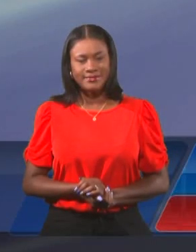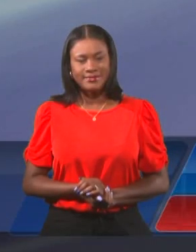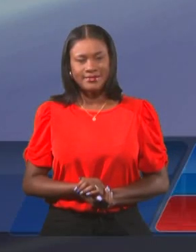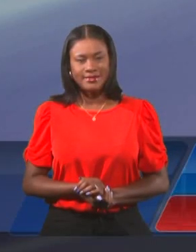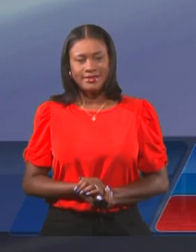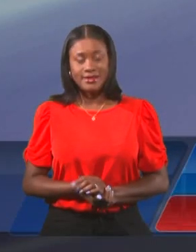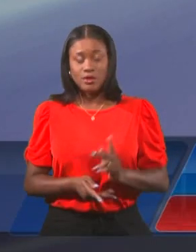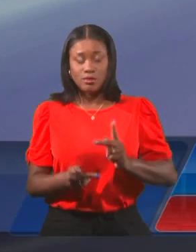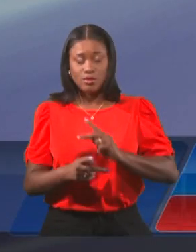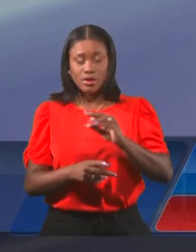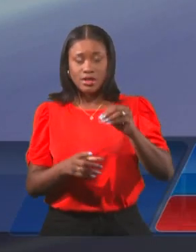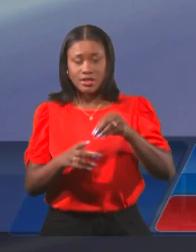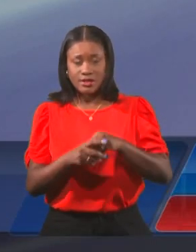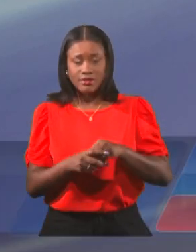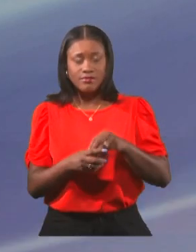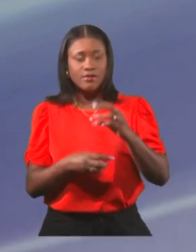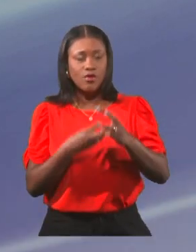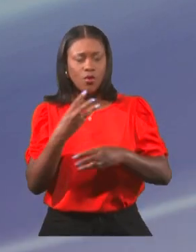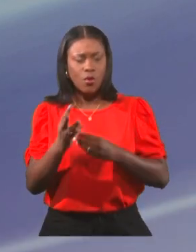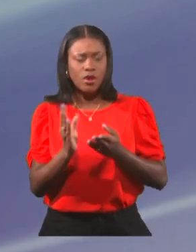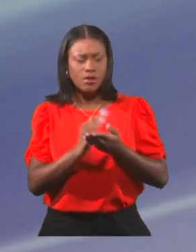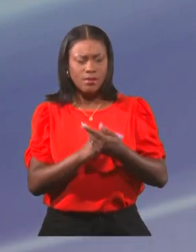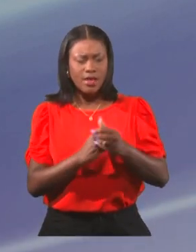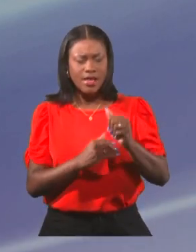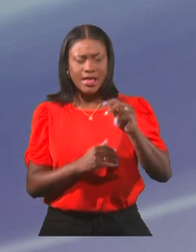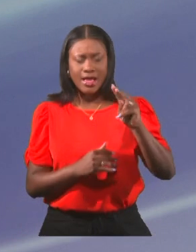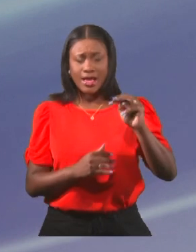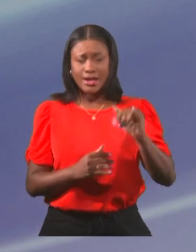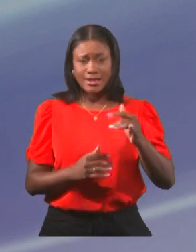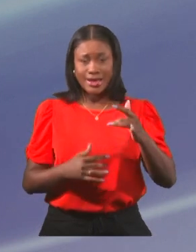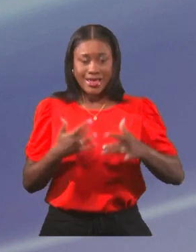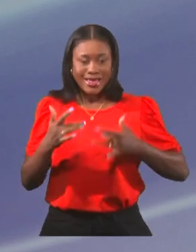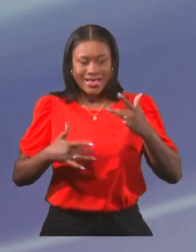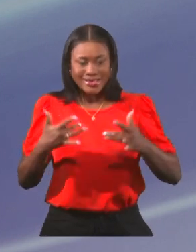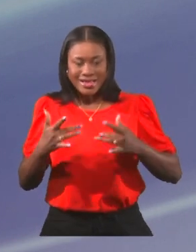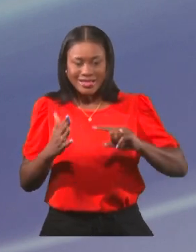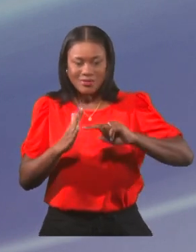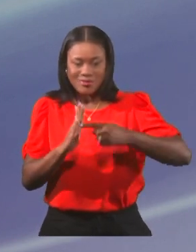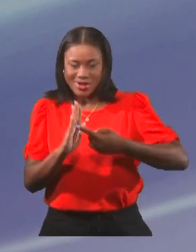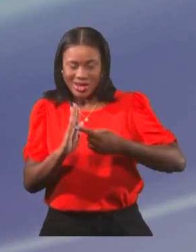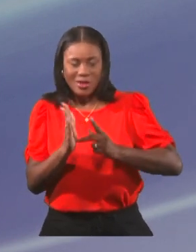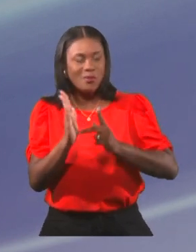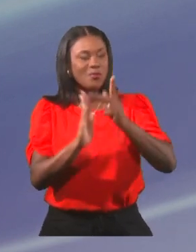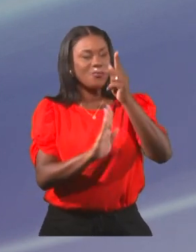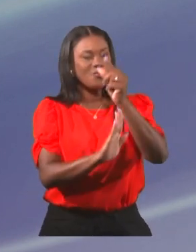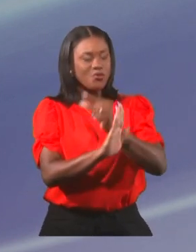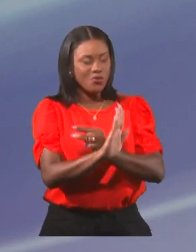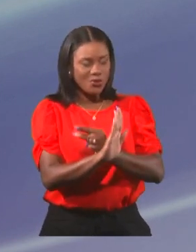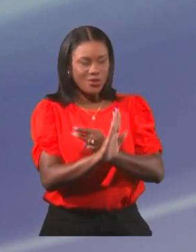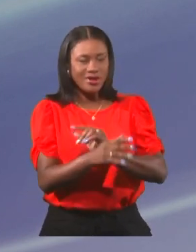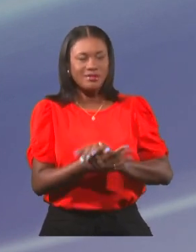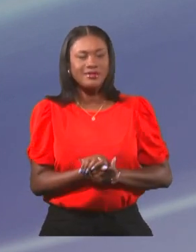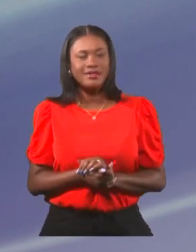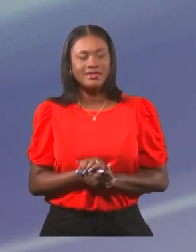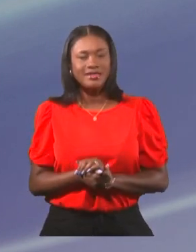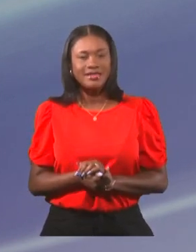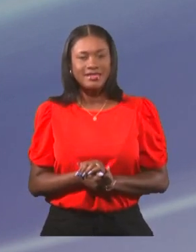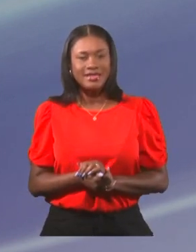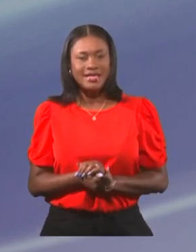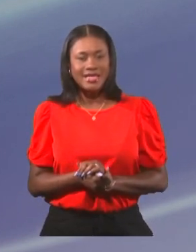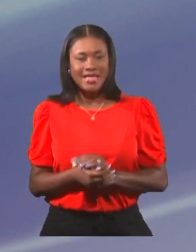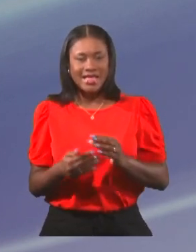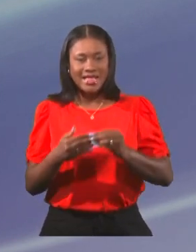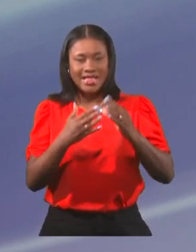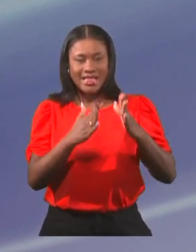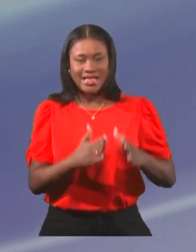the World by Anya Mass Production Program are excited to begin the mass production course. At the orientation session, Mass Band